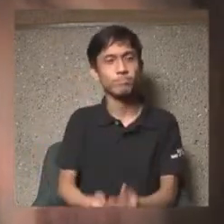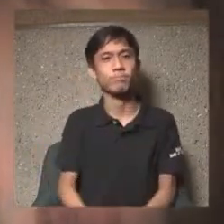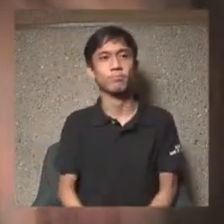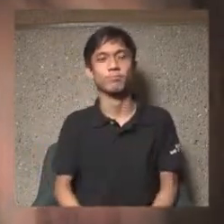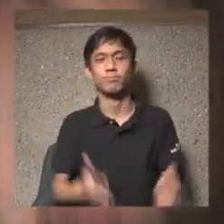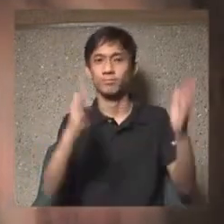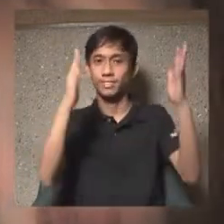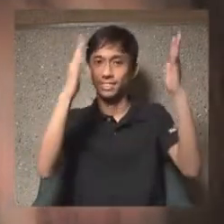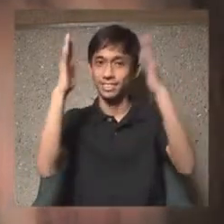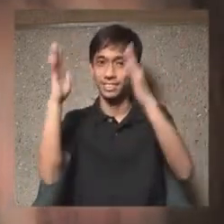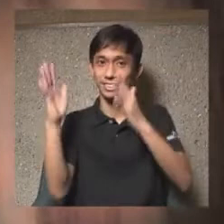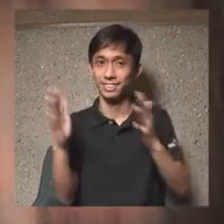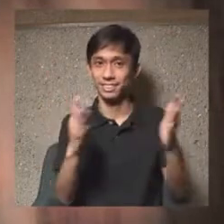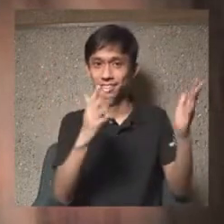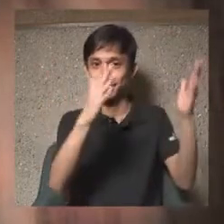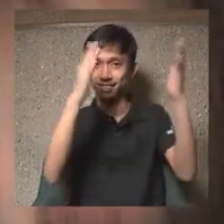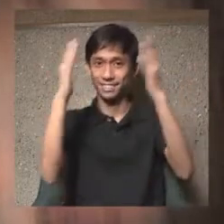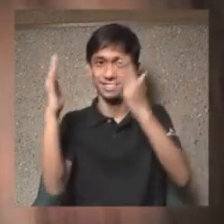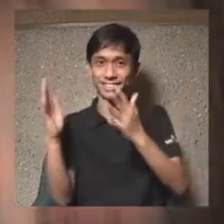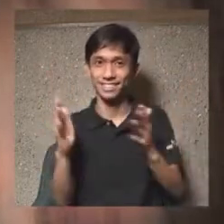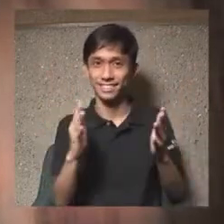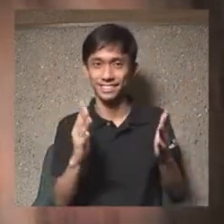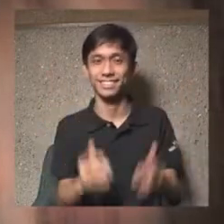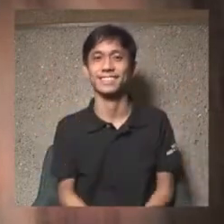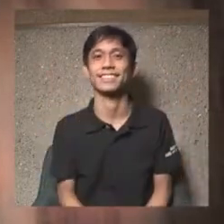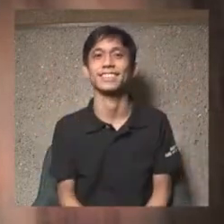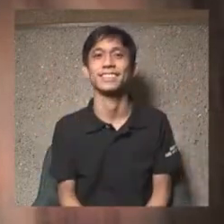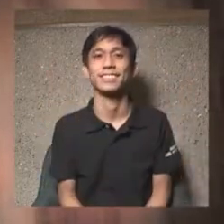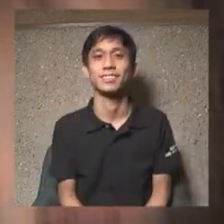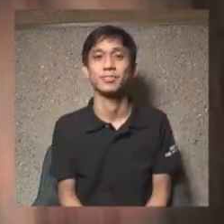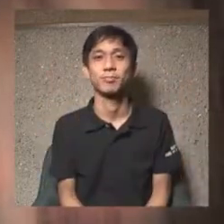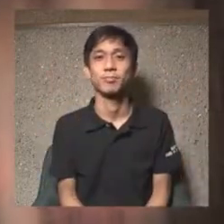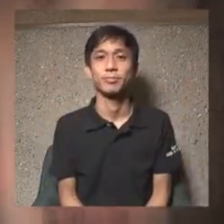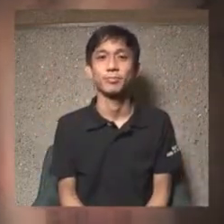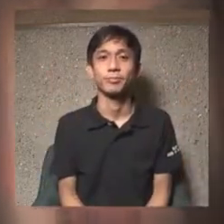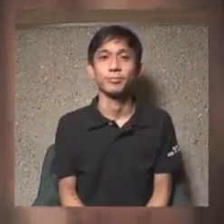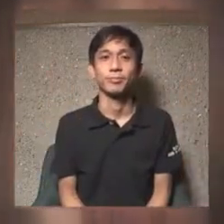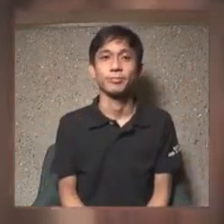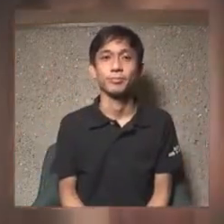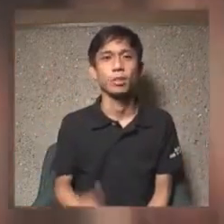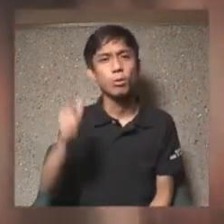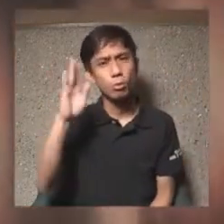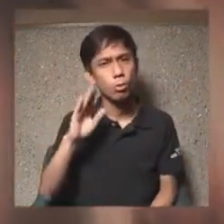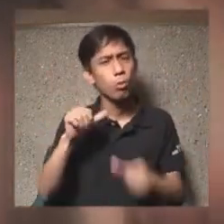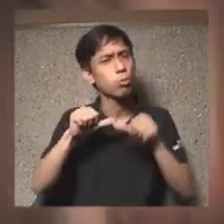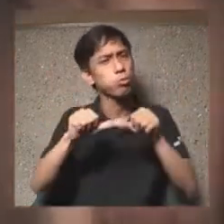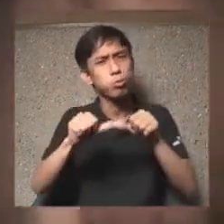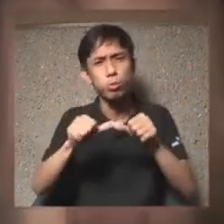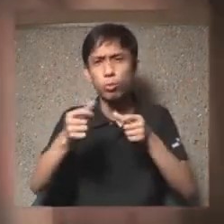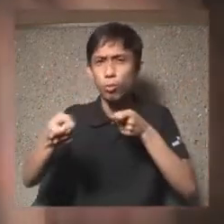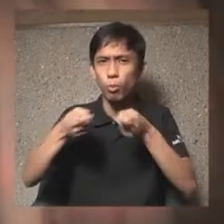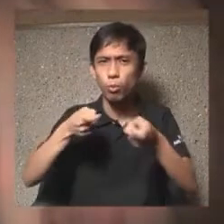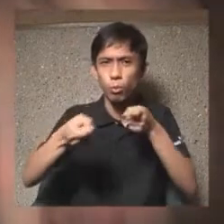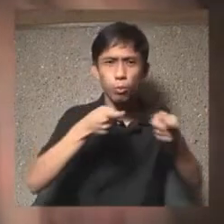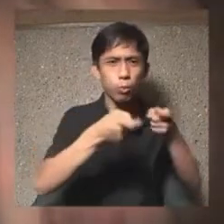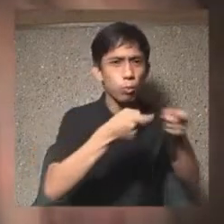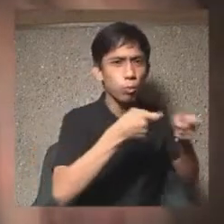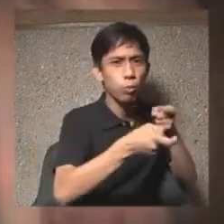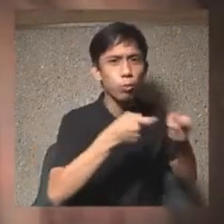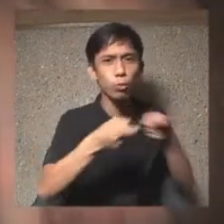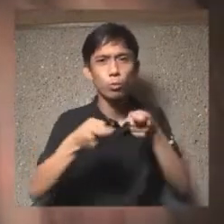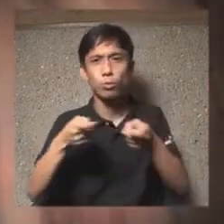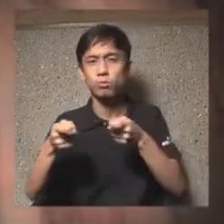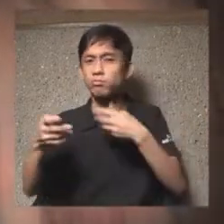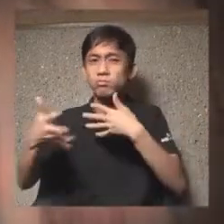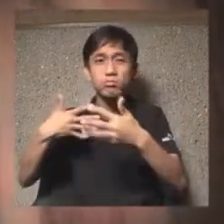God is still in charge. Despite all of these family feuds, wrestling matches